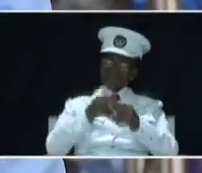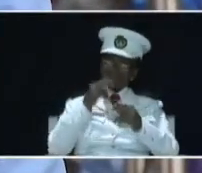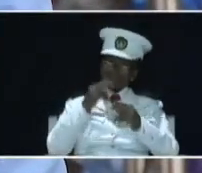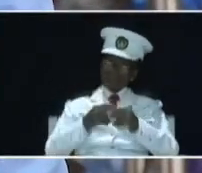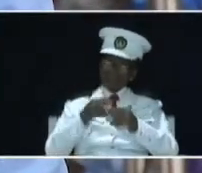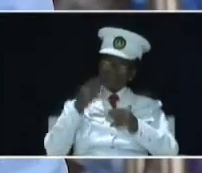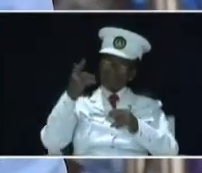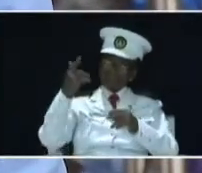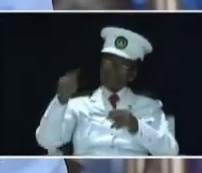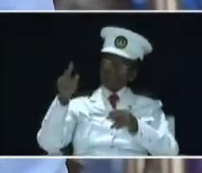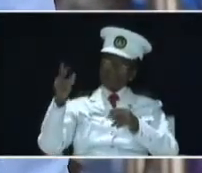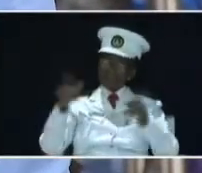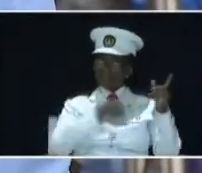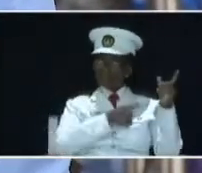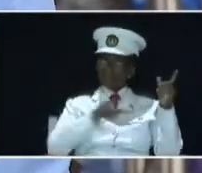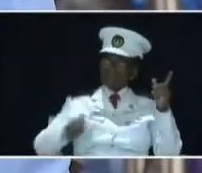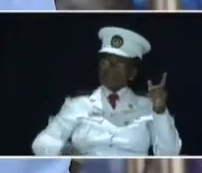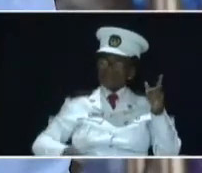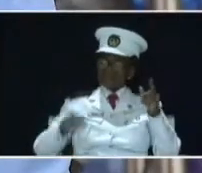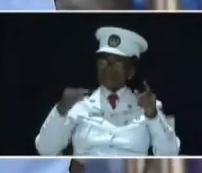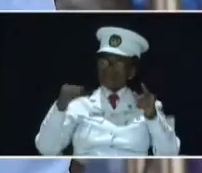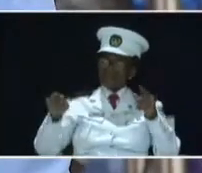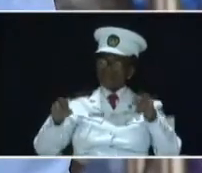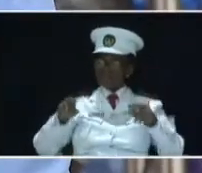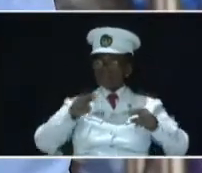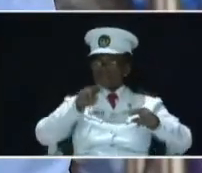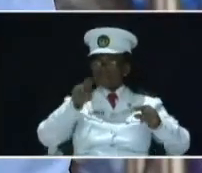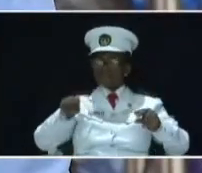of the Lord of hosts.